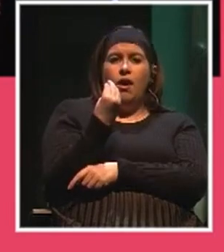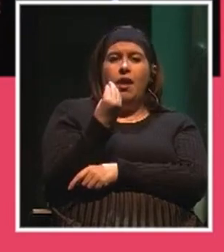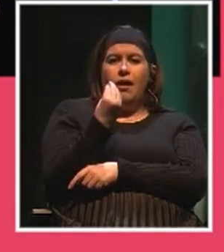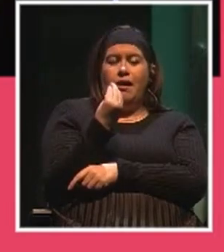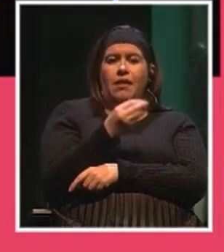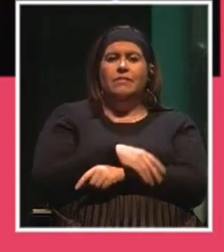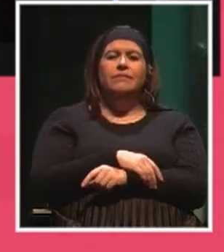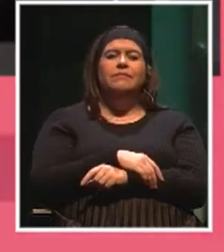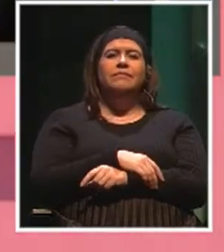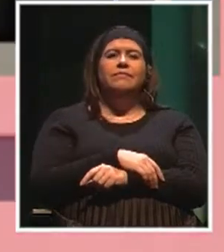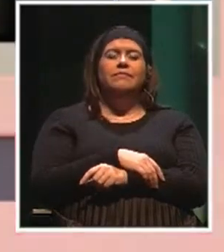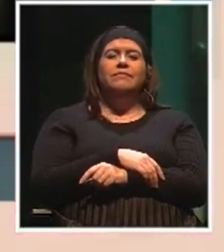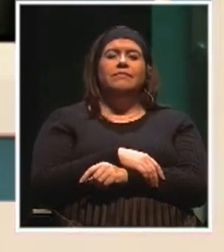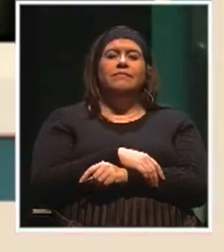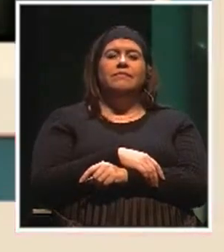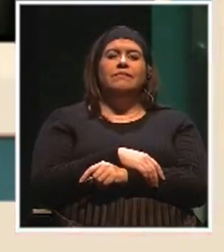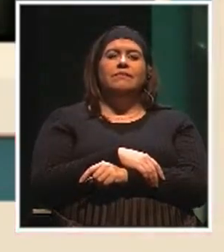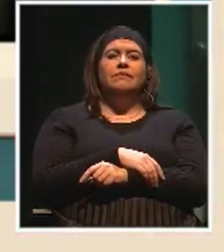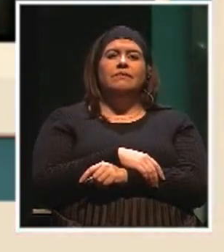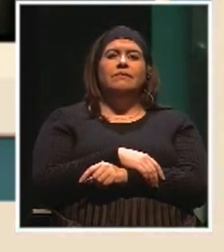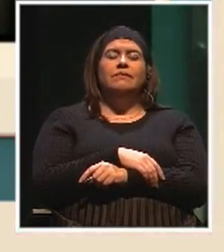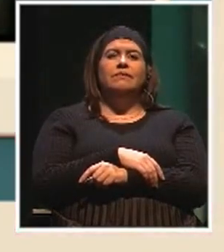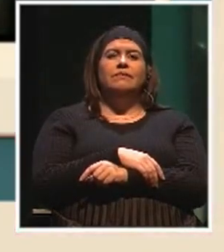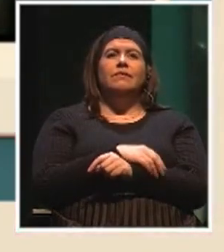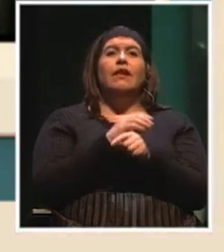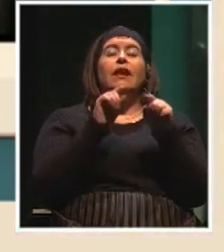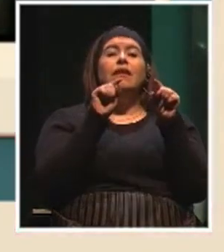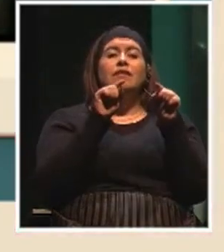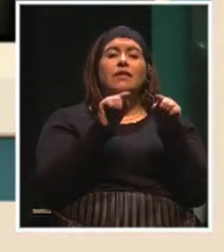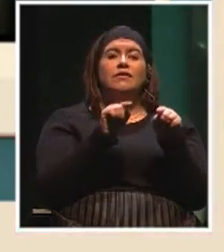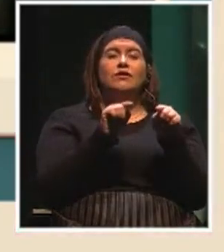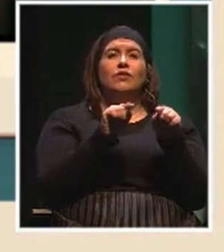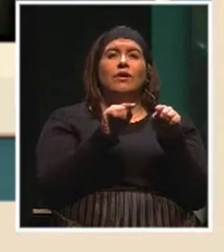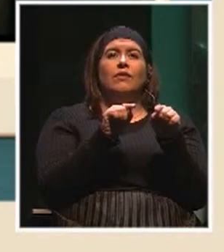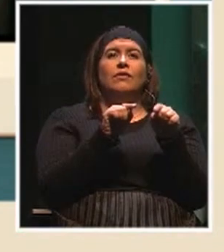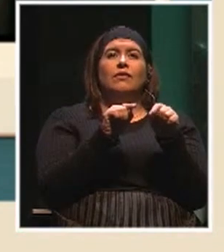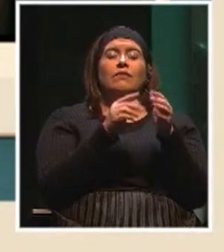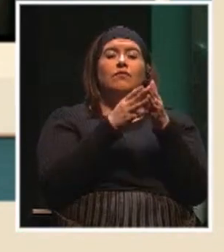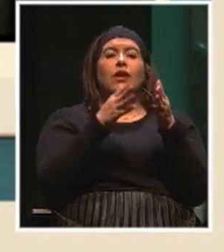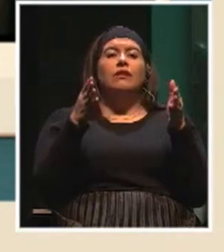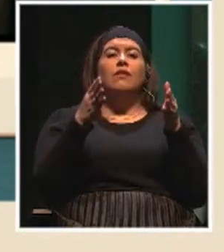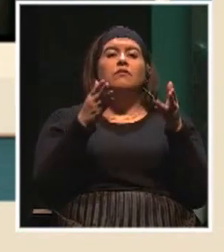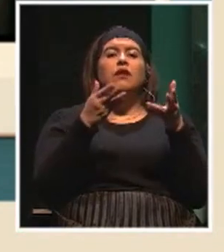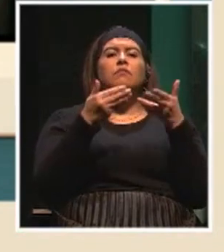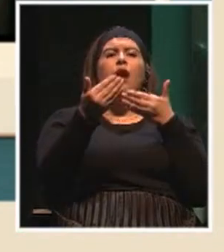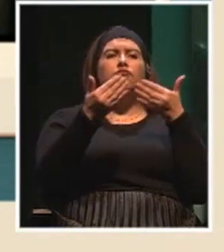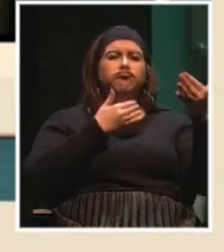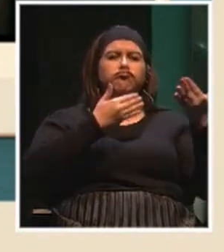Basically, it was an interactive web-based second screen experience. So it's essentially a